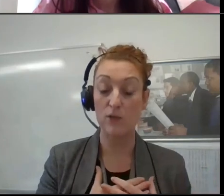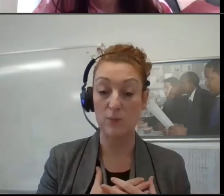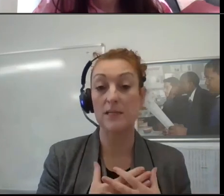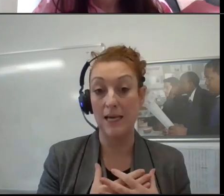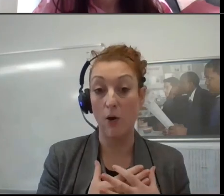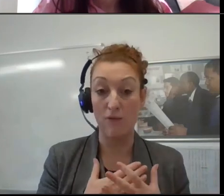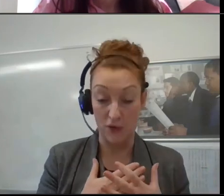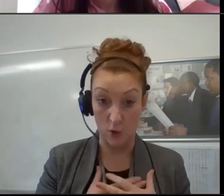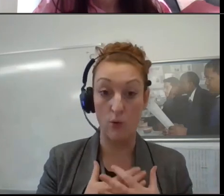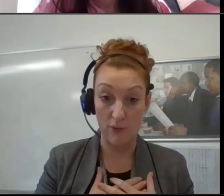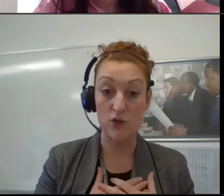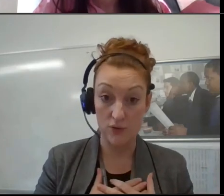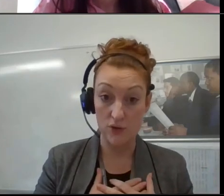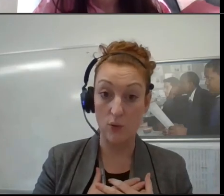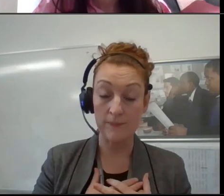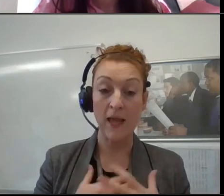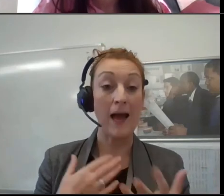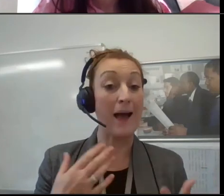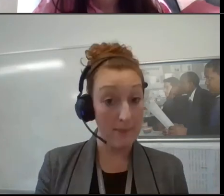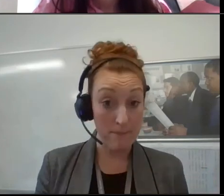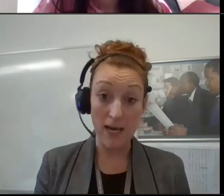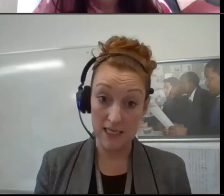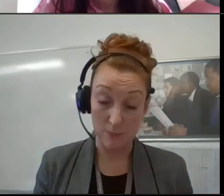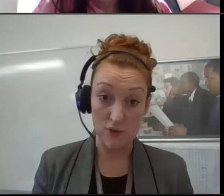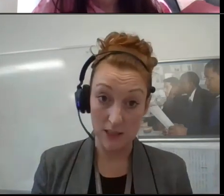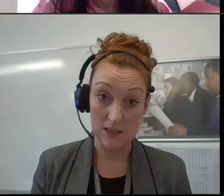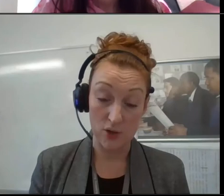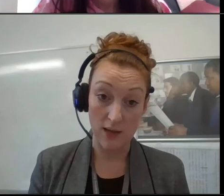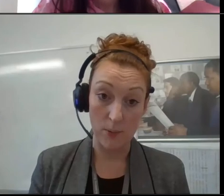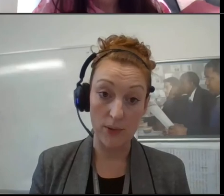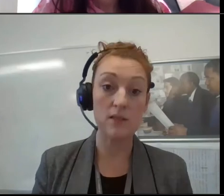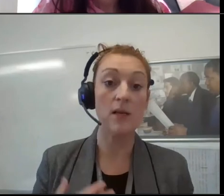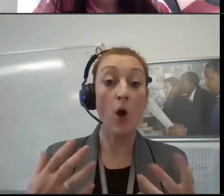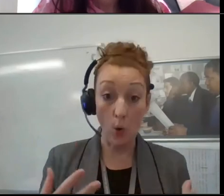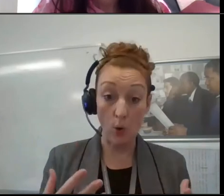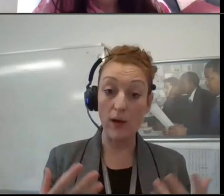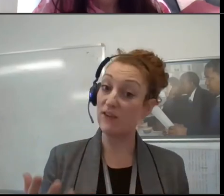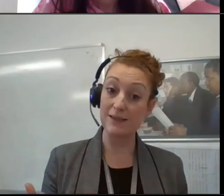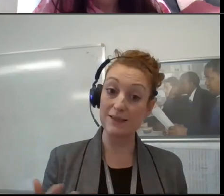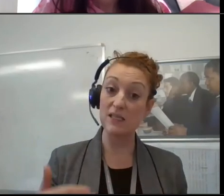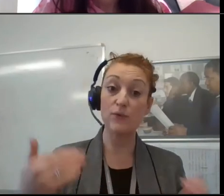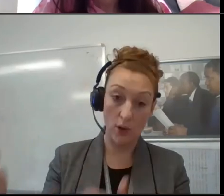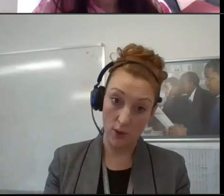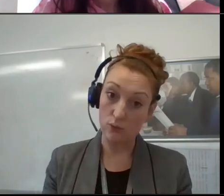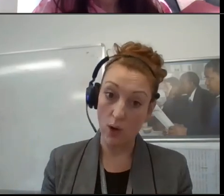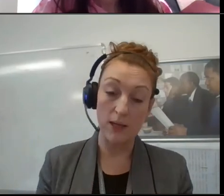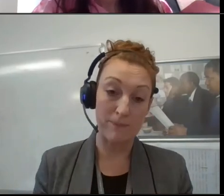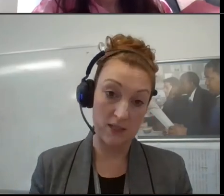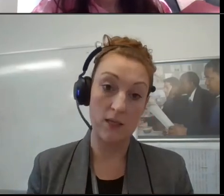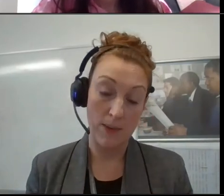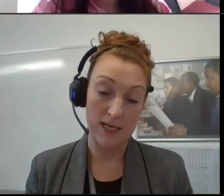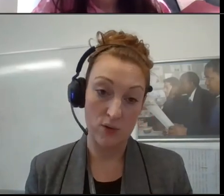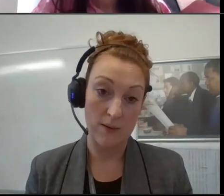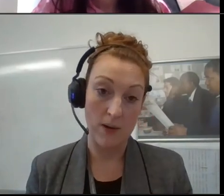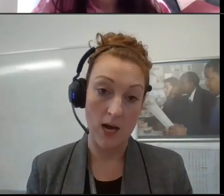the responsibility of your original school, and they may need to move to an exclusion at that point. Or if it's successful, you're going